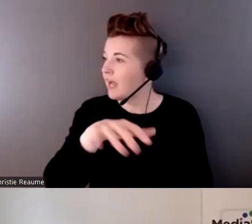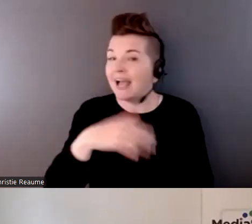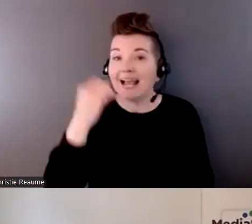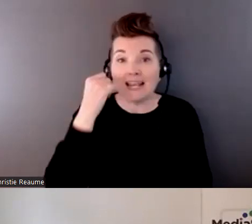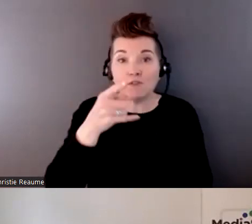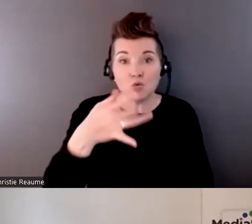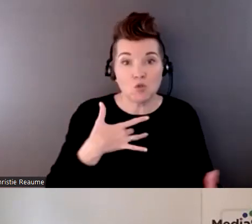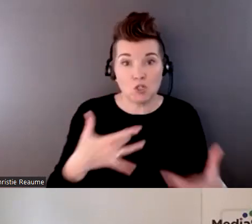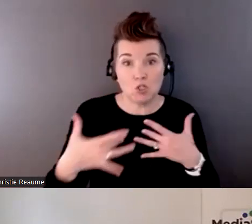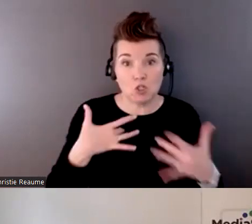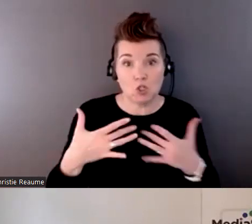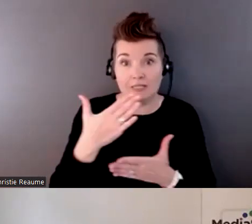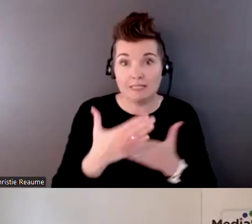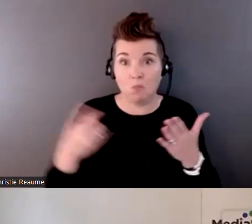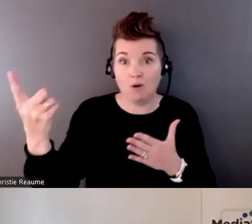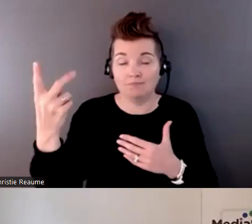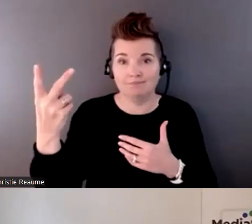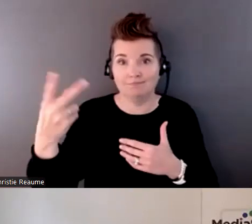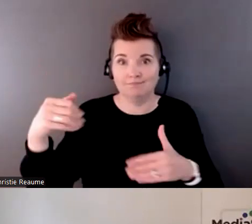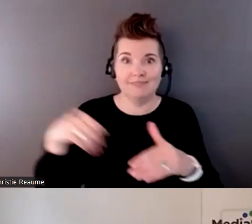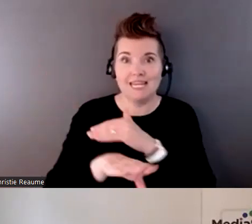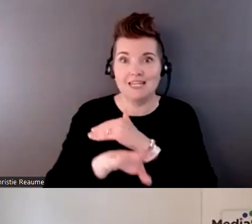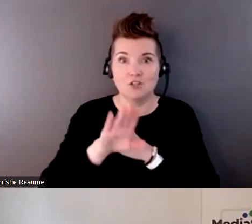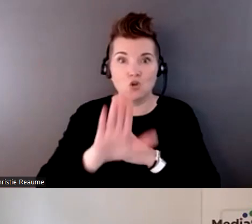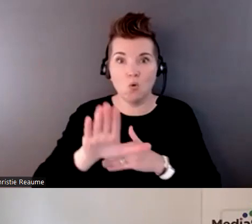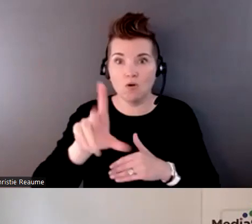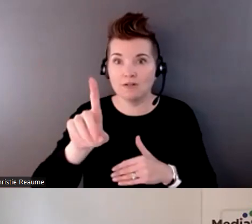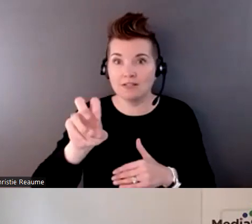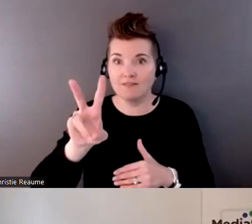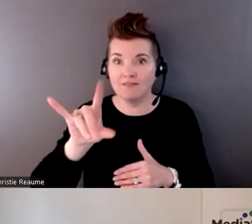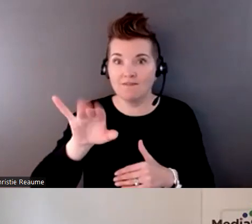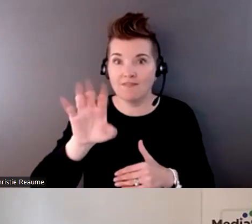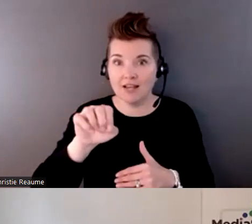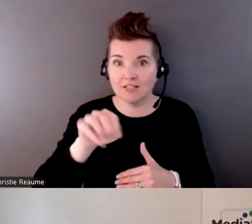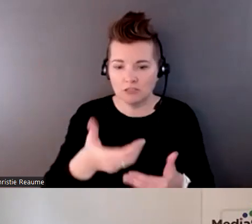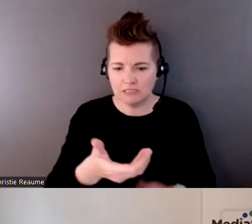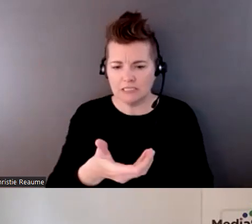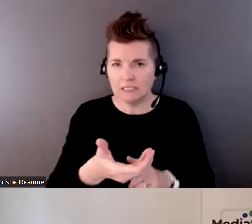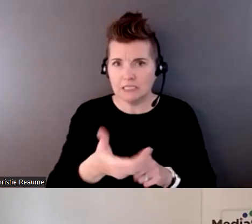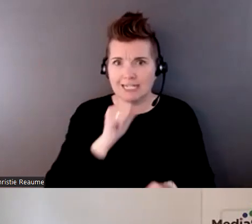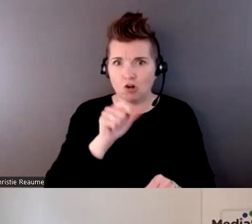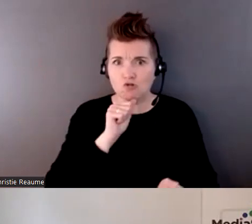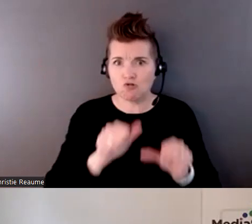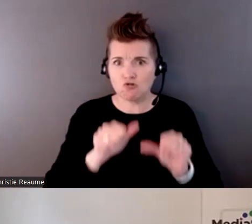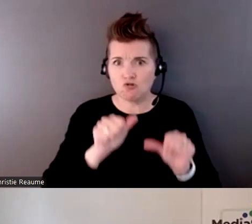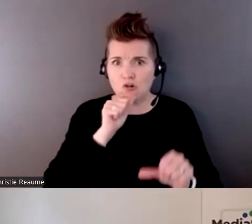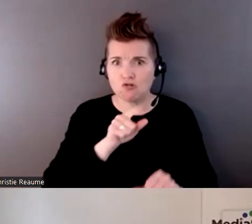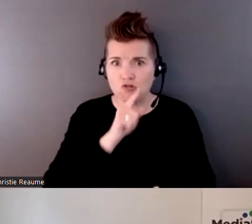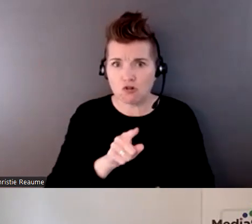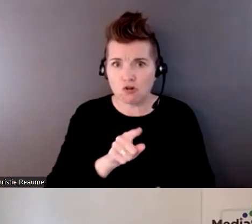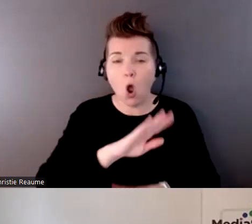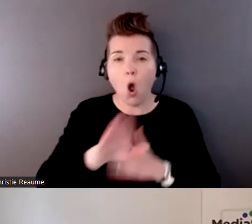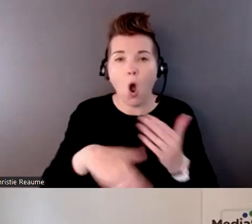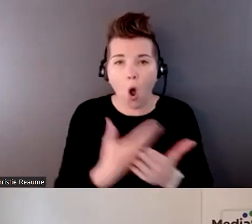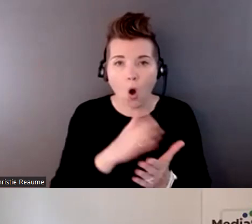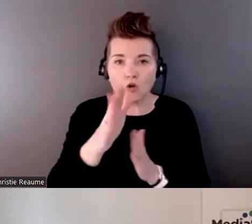somebody has access to your device for example um I would say the first thing to do is log out of all of your accounts